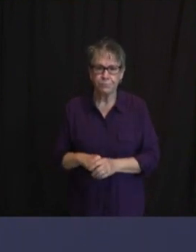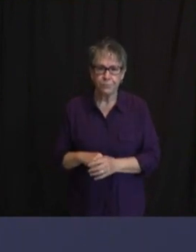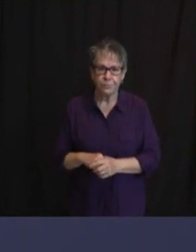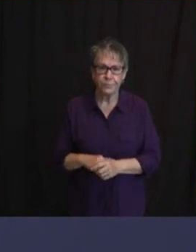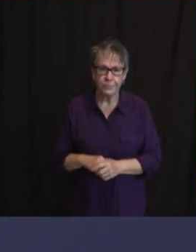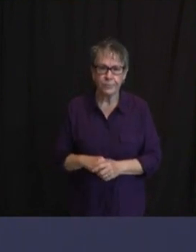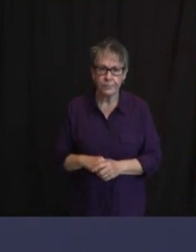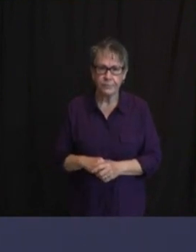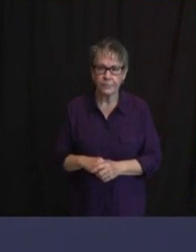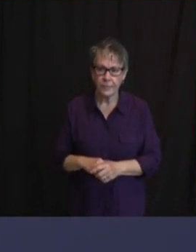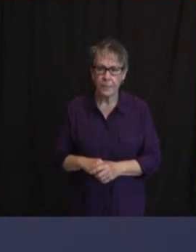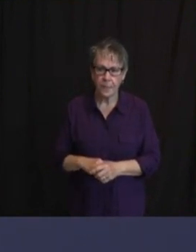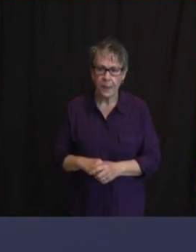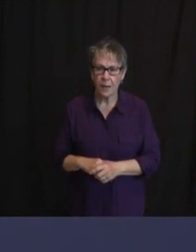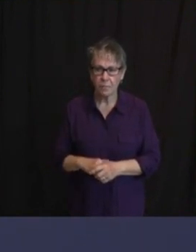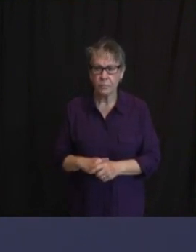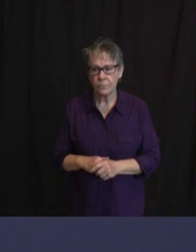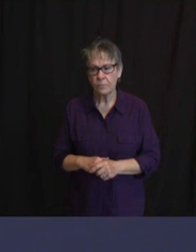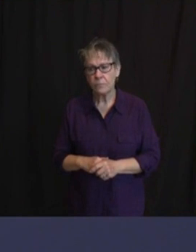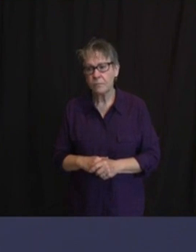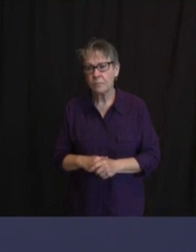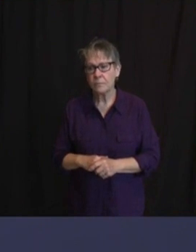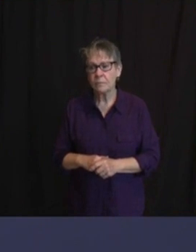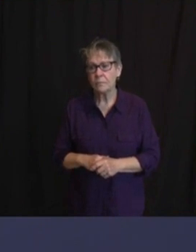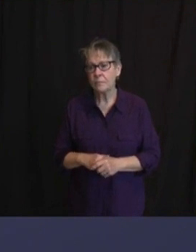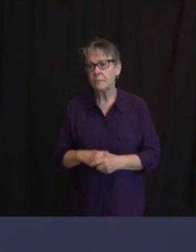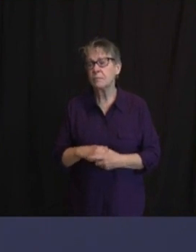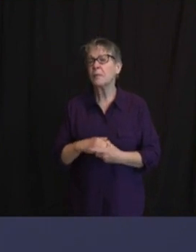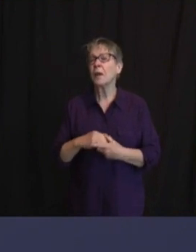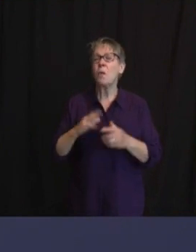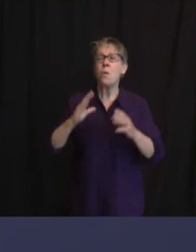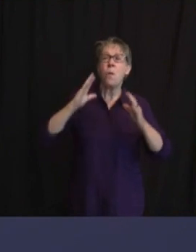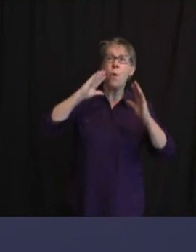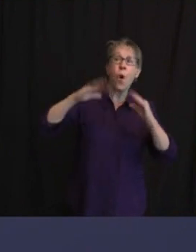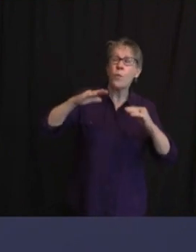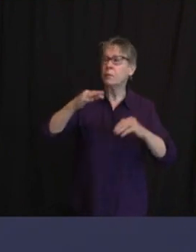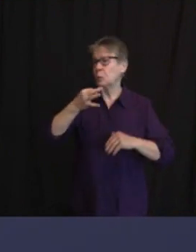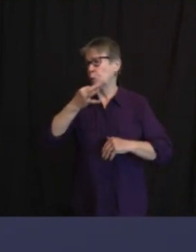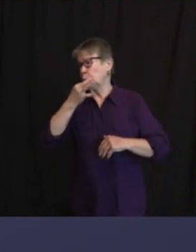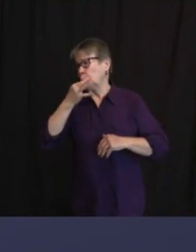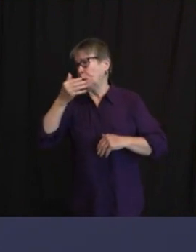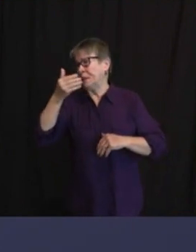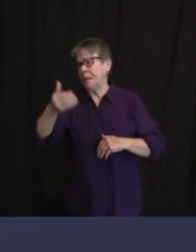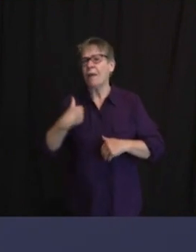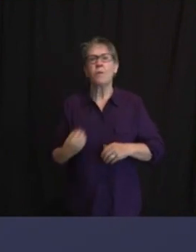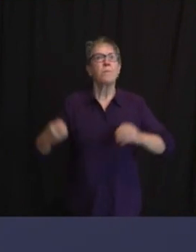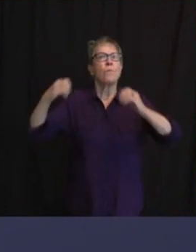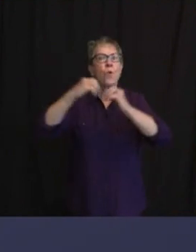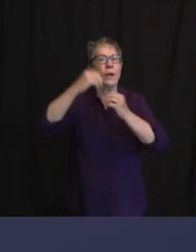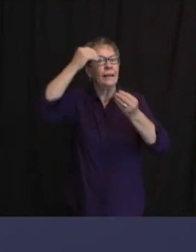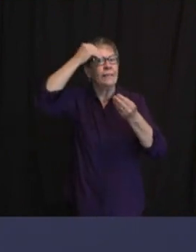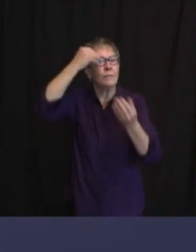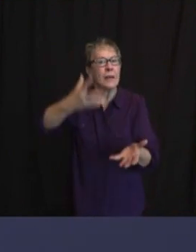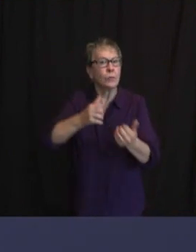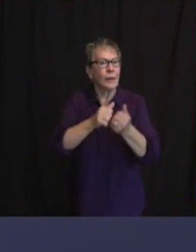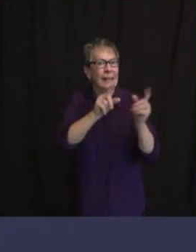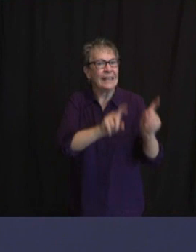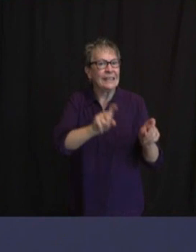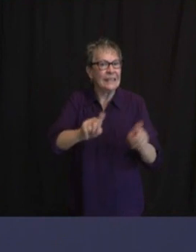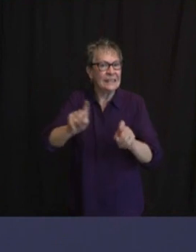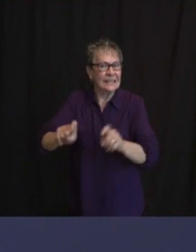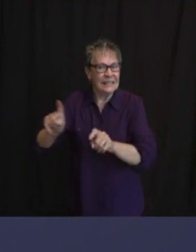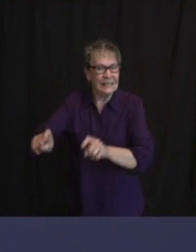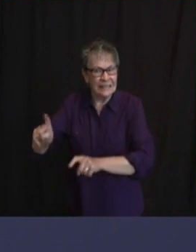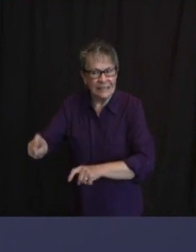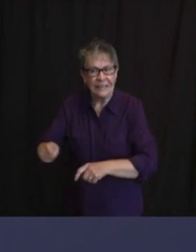more information on testing strategy, contact tracing at a minimum. Other updates will